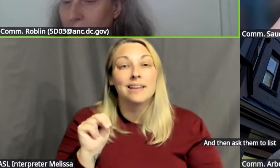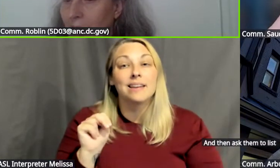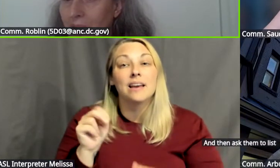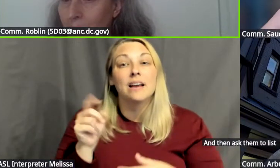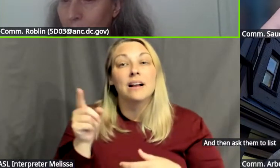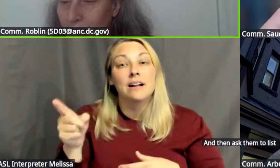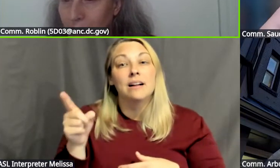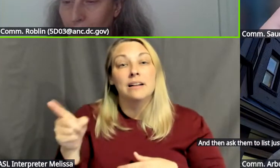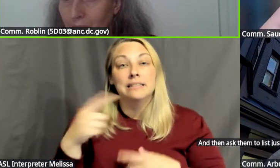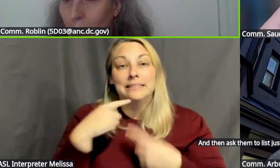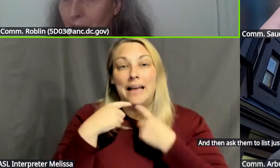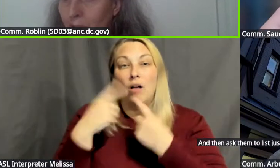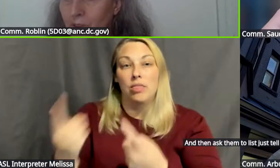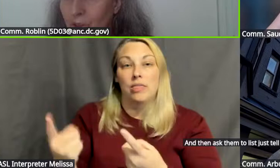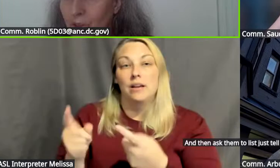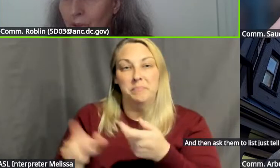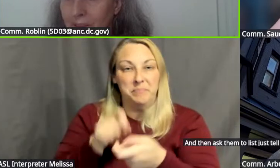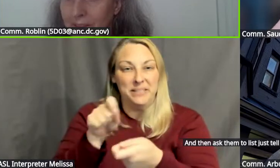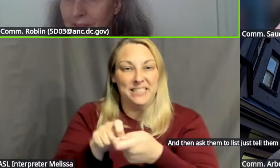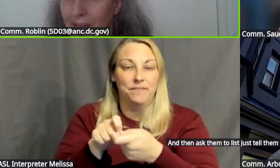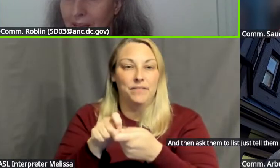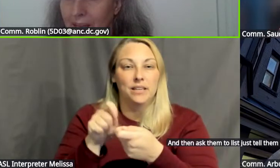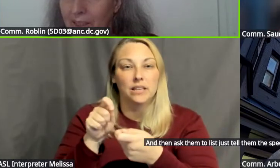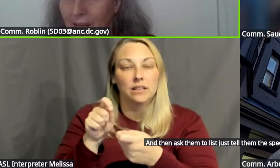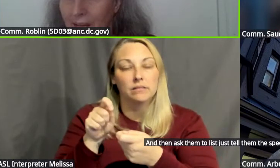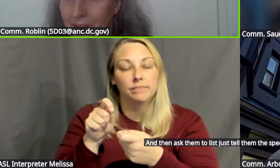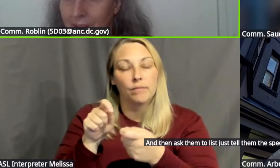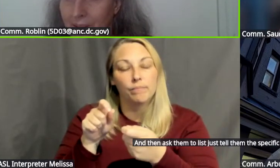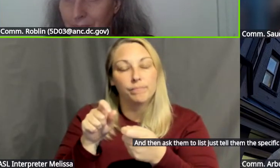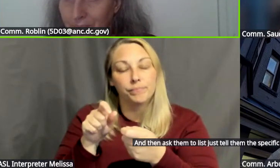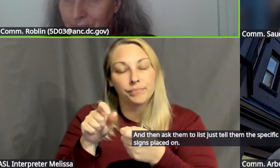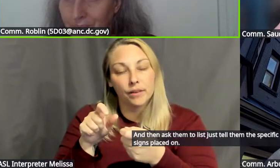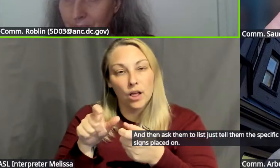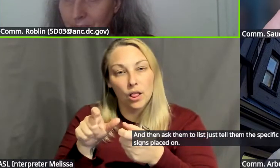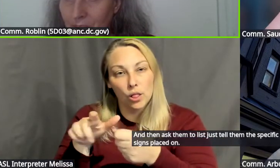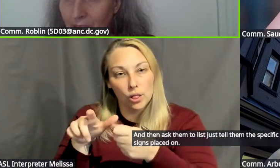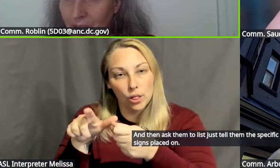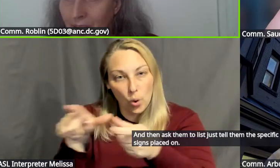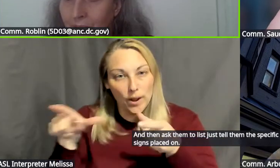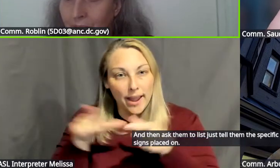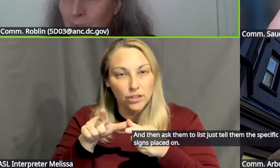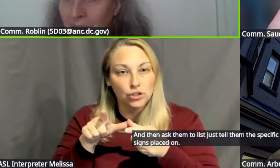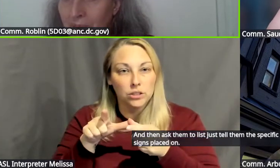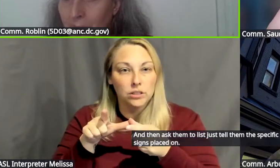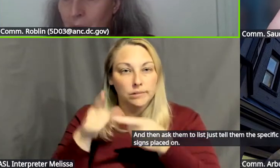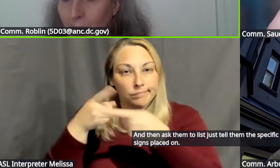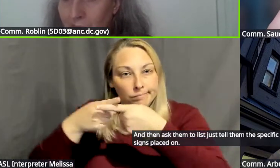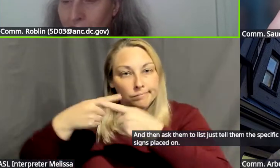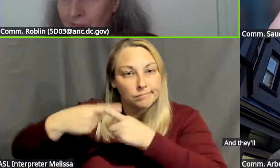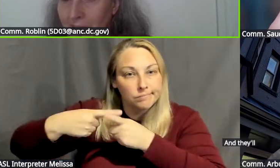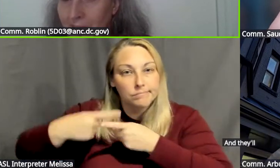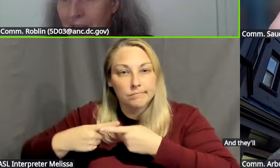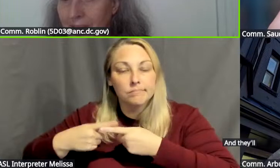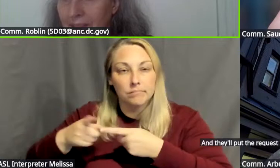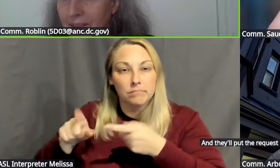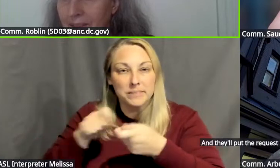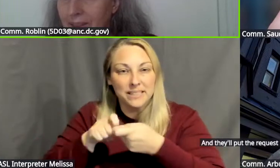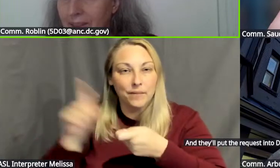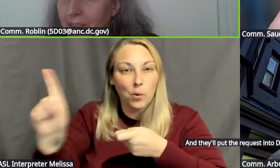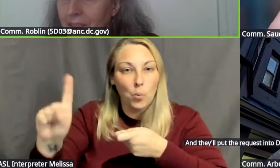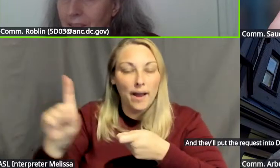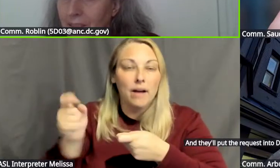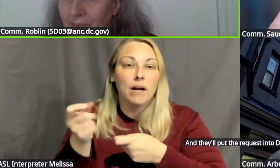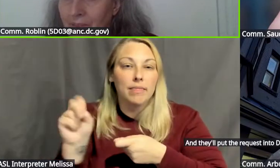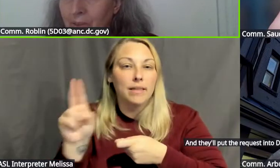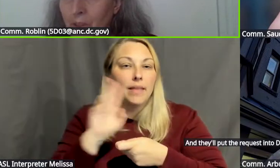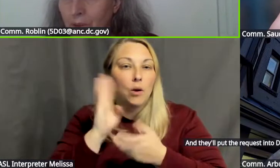just tell them the specific locations you'd like the signs placed on. And they'll put the request into DDOT,